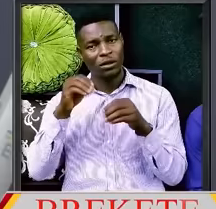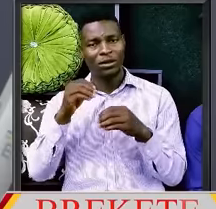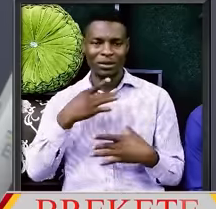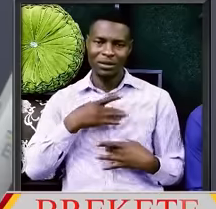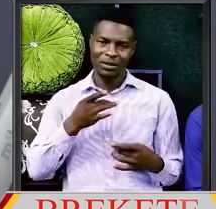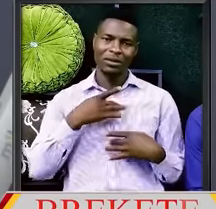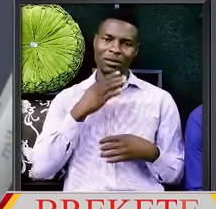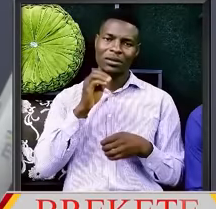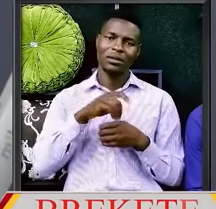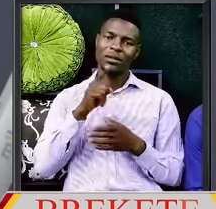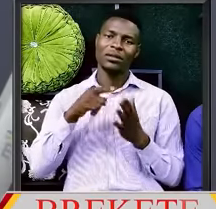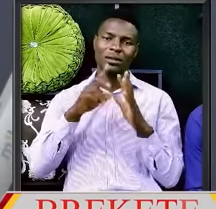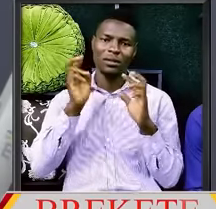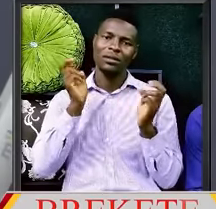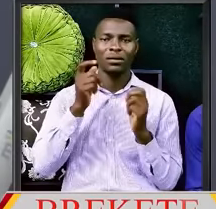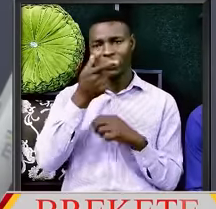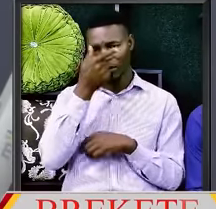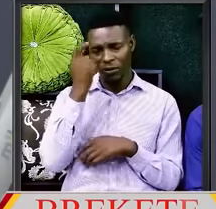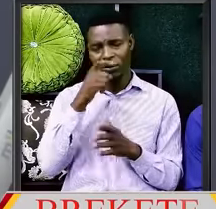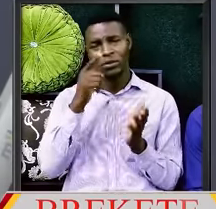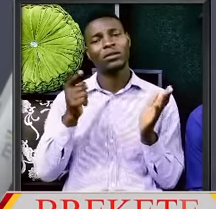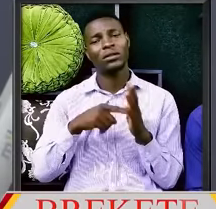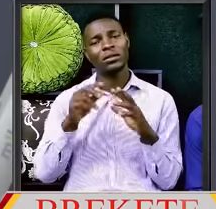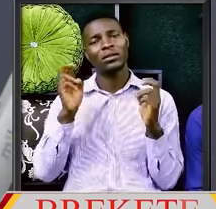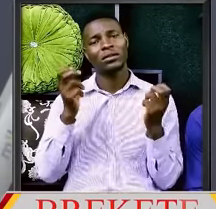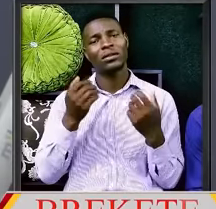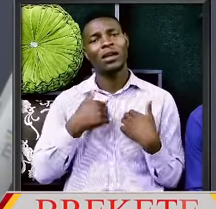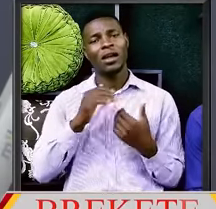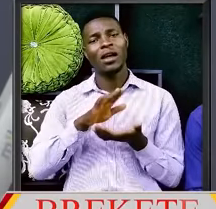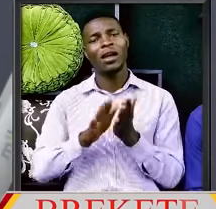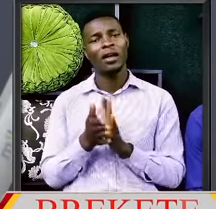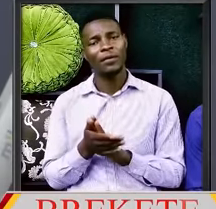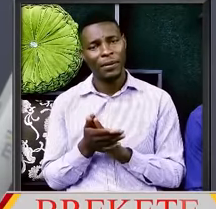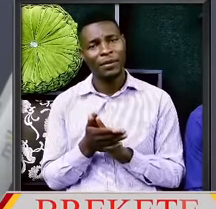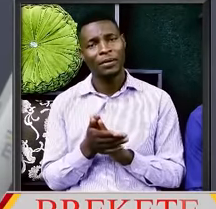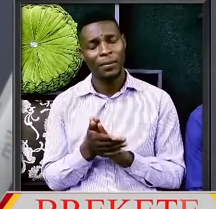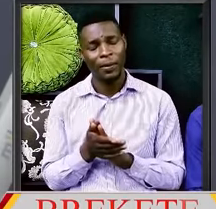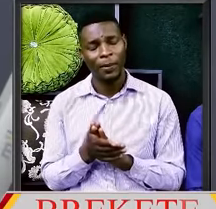interest in this case. Because this case has become